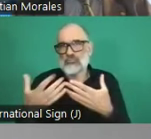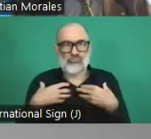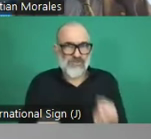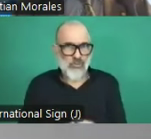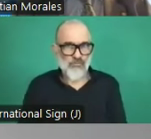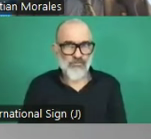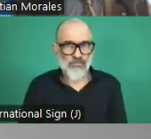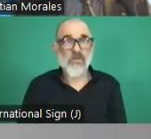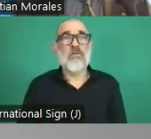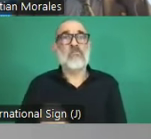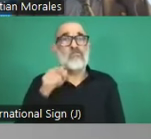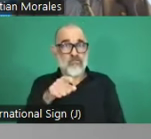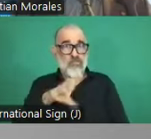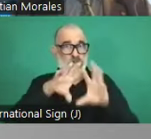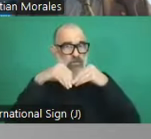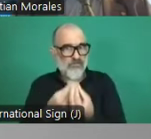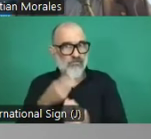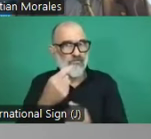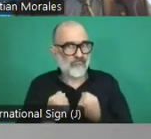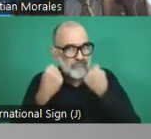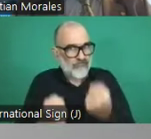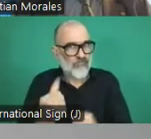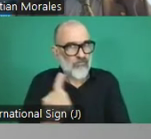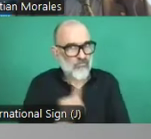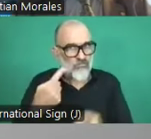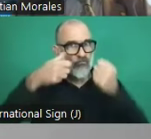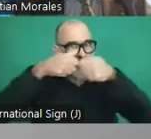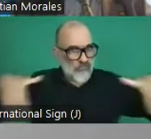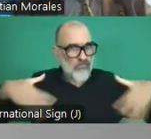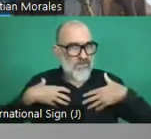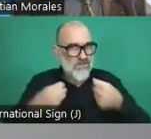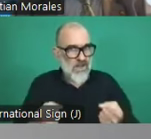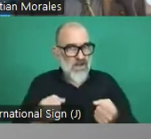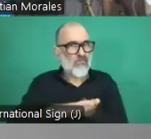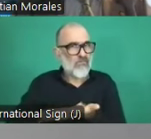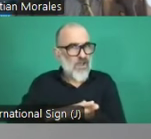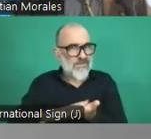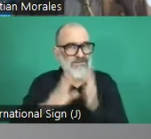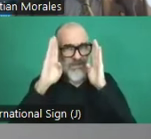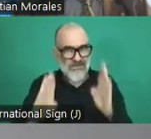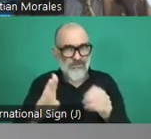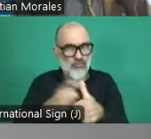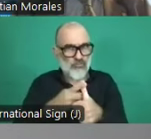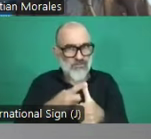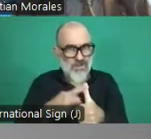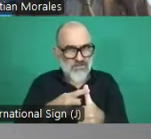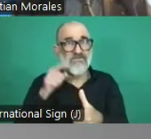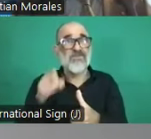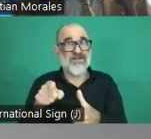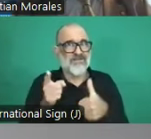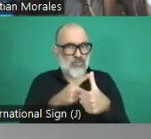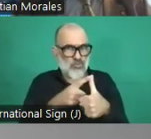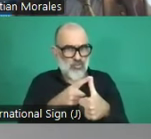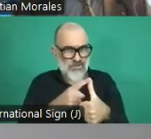health care-based system, this is a fundamental key action to improve